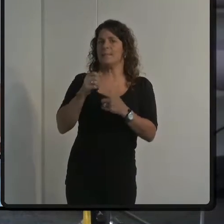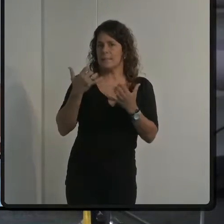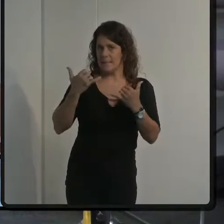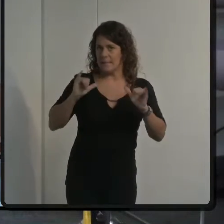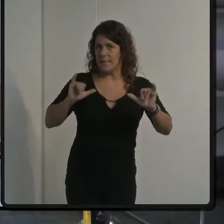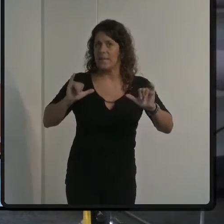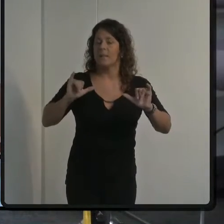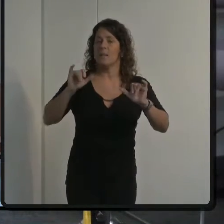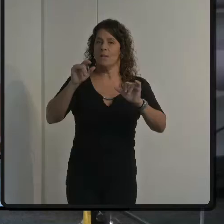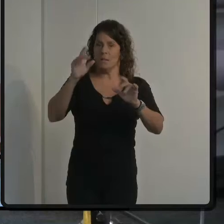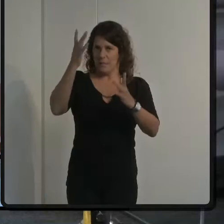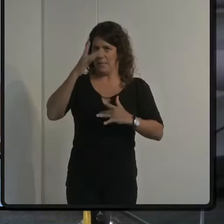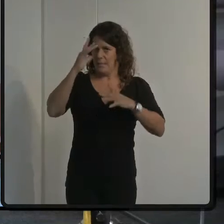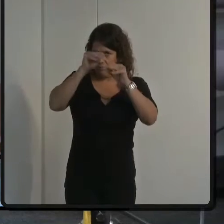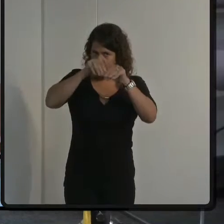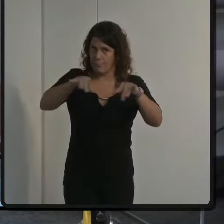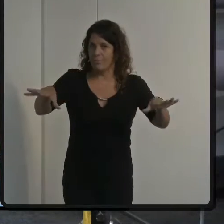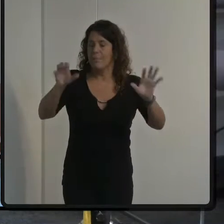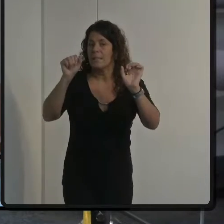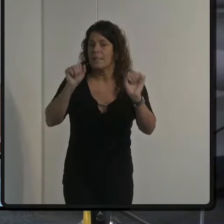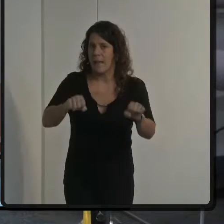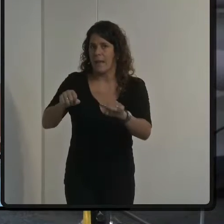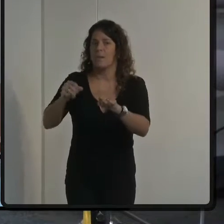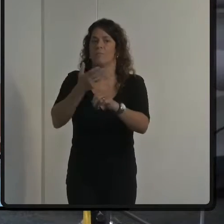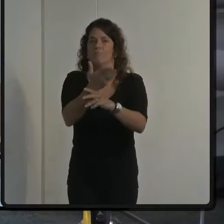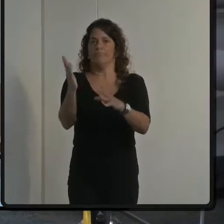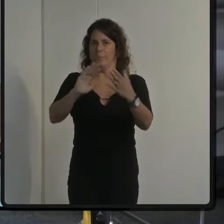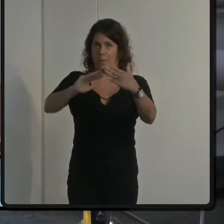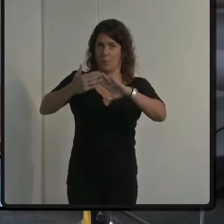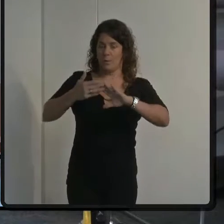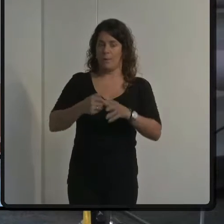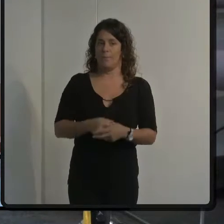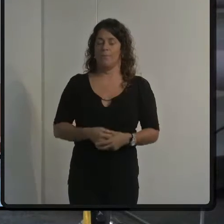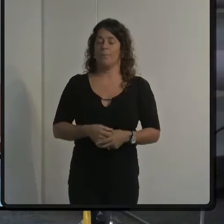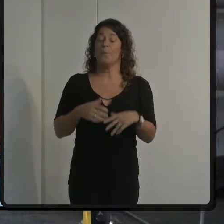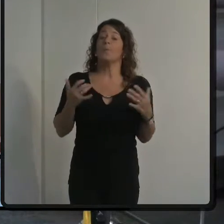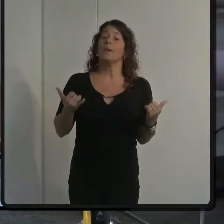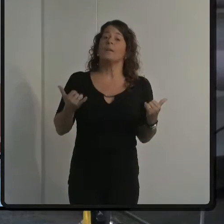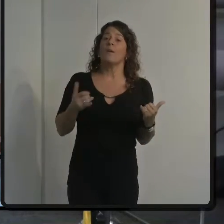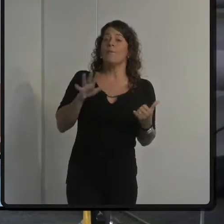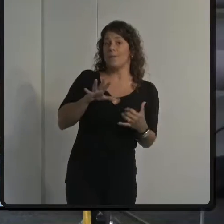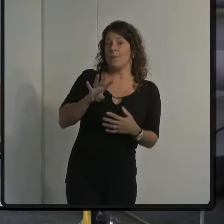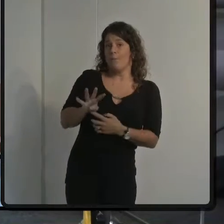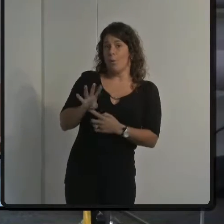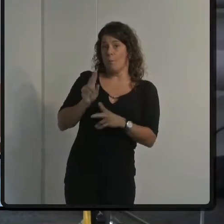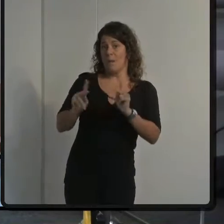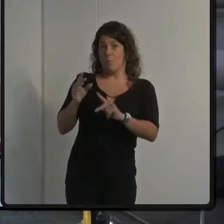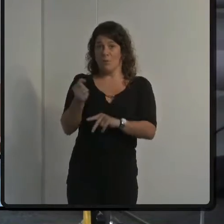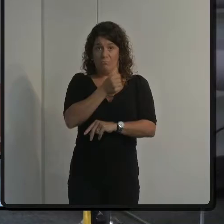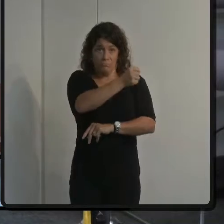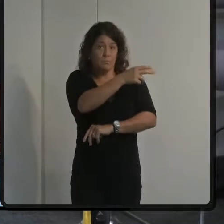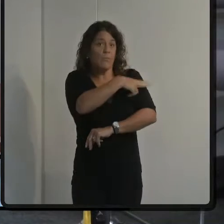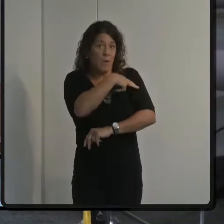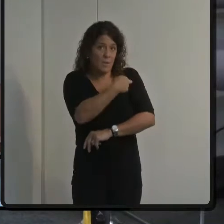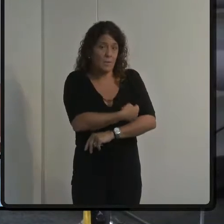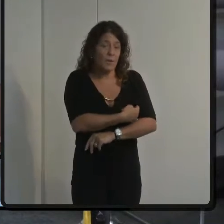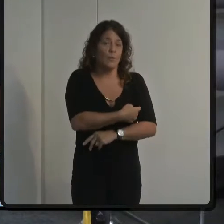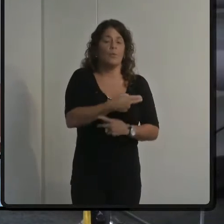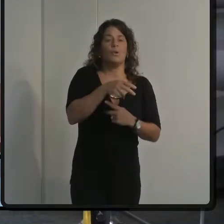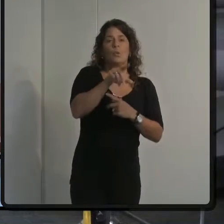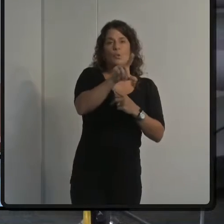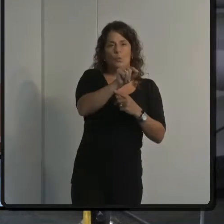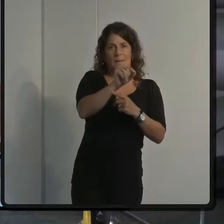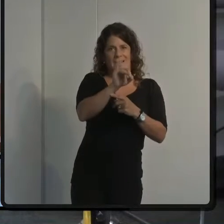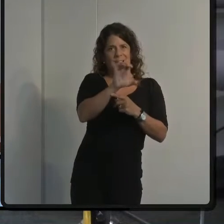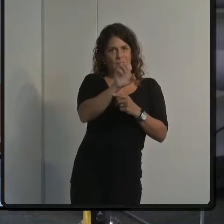still infectious in our community. Currently, 54 people are hospitalized, with 20 in